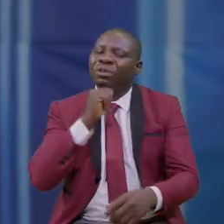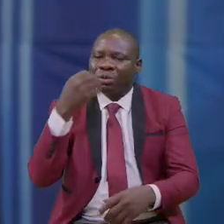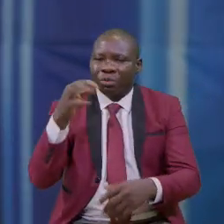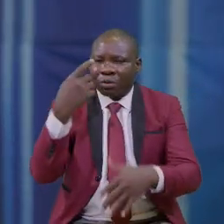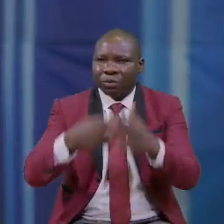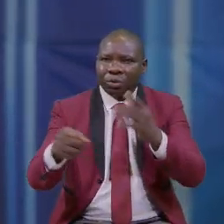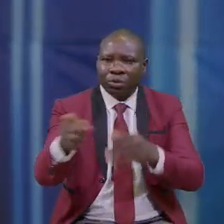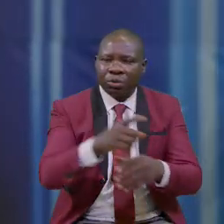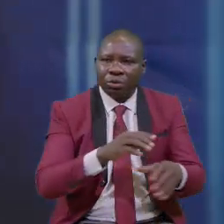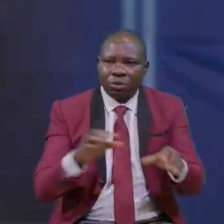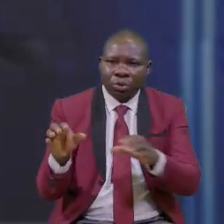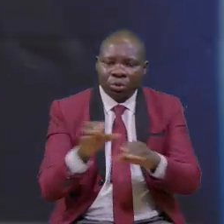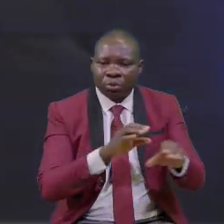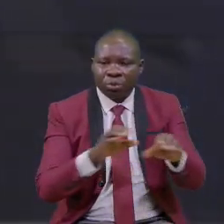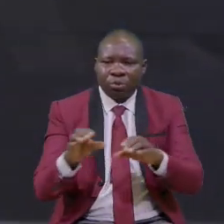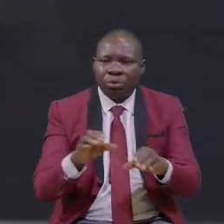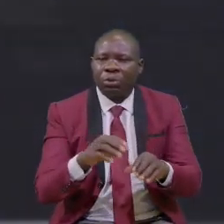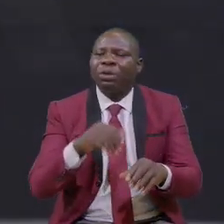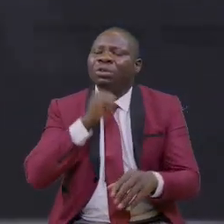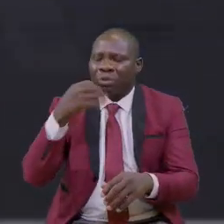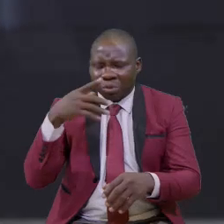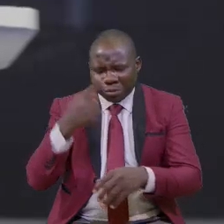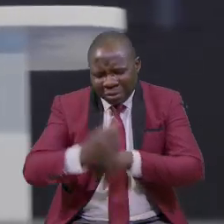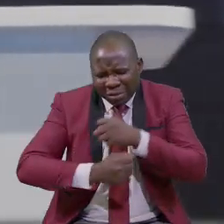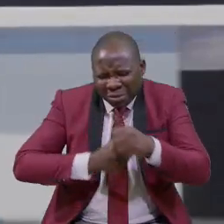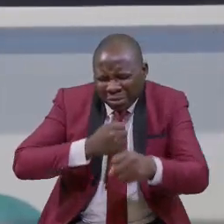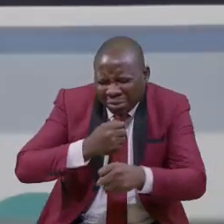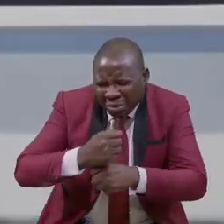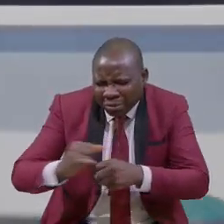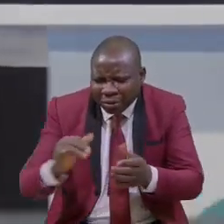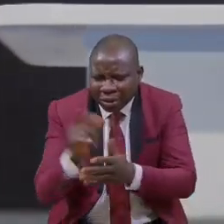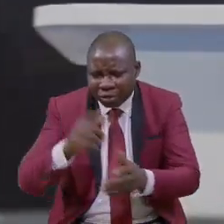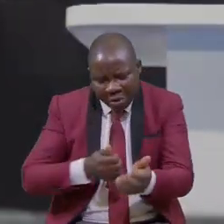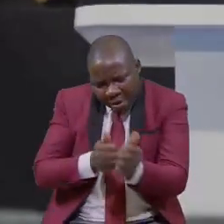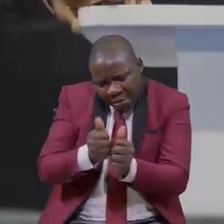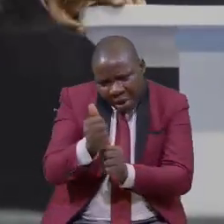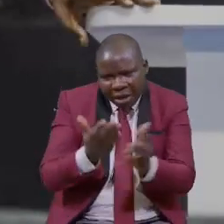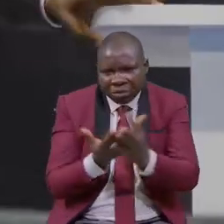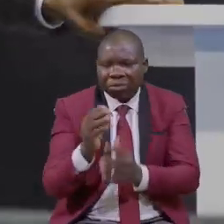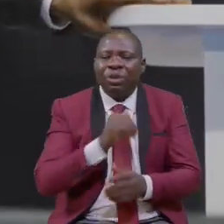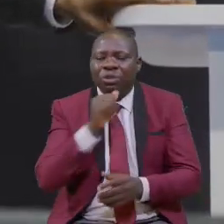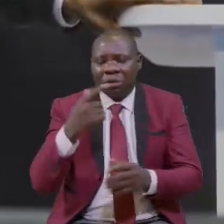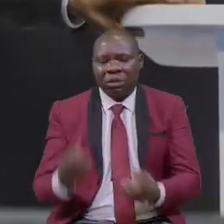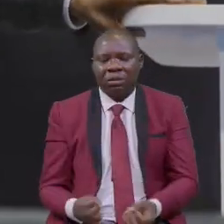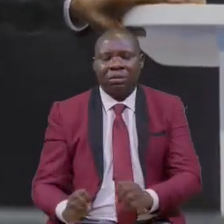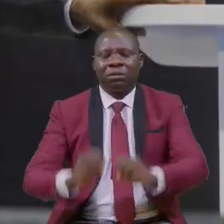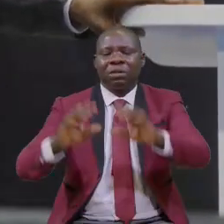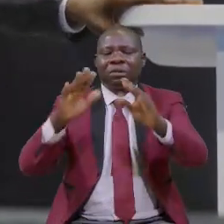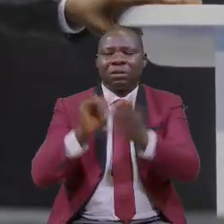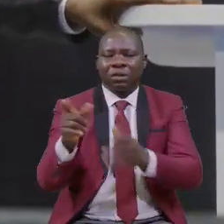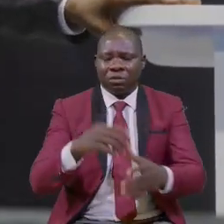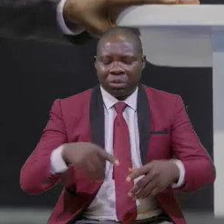agony you go through, what, not of the sacrifice you try to offer, that not